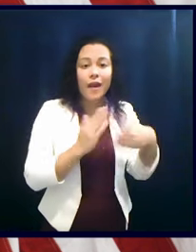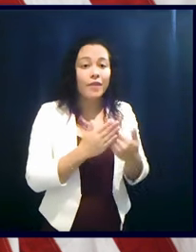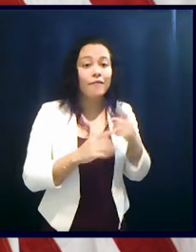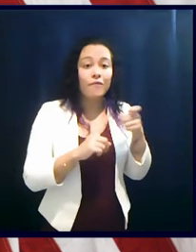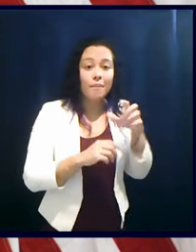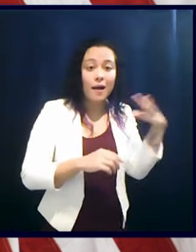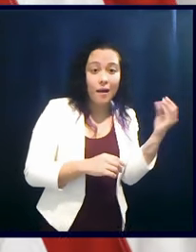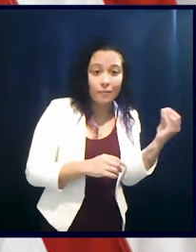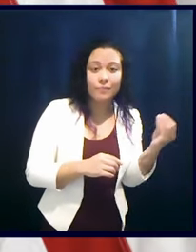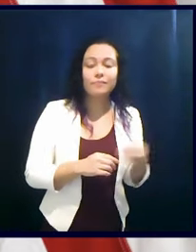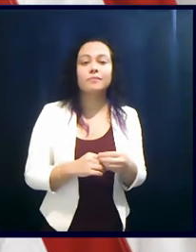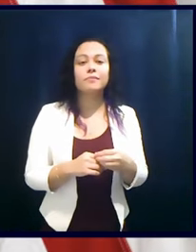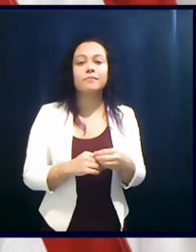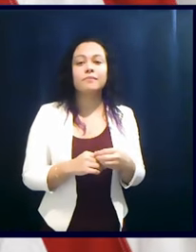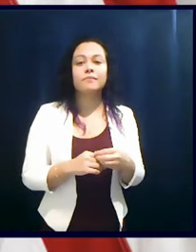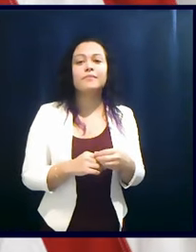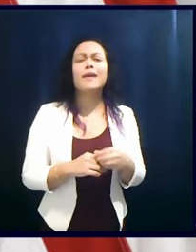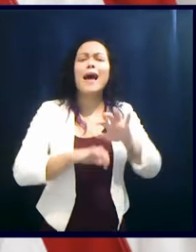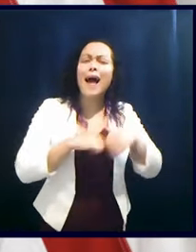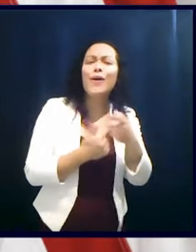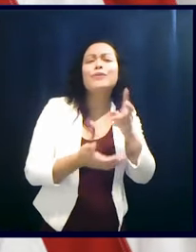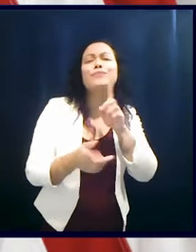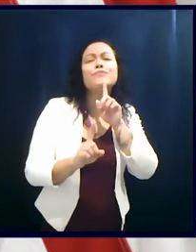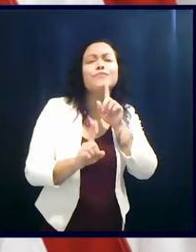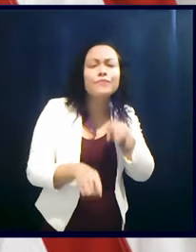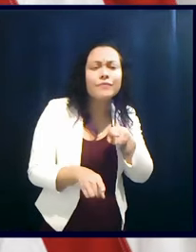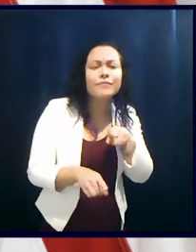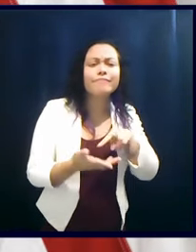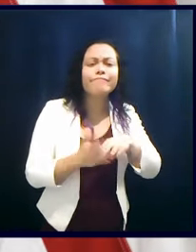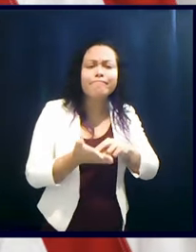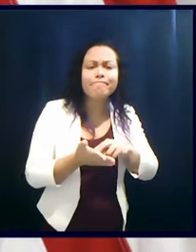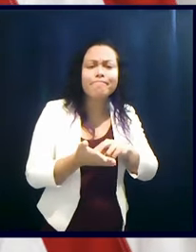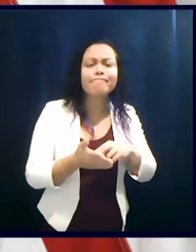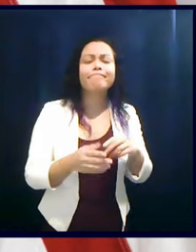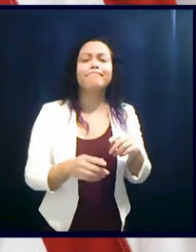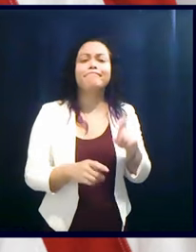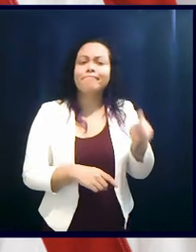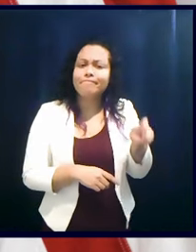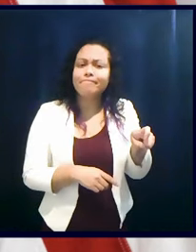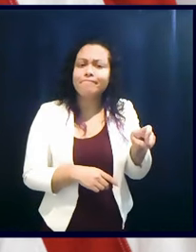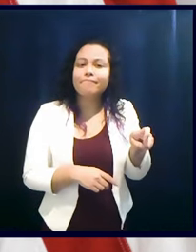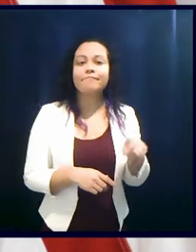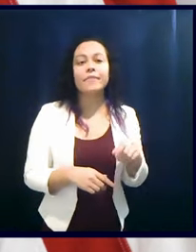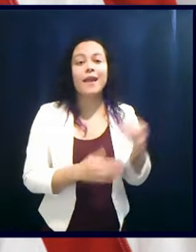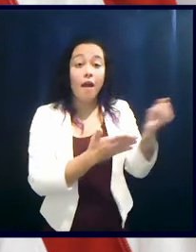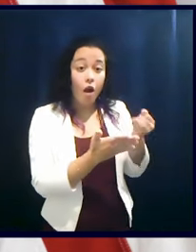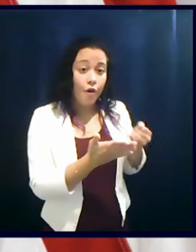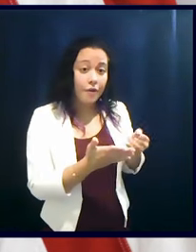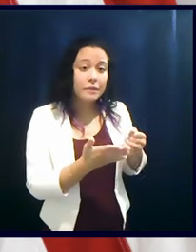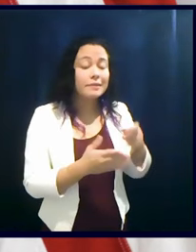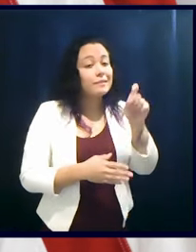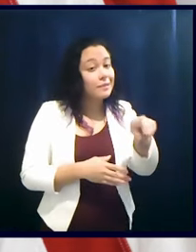from outside? How do you define need? Does a artist need